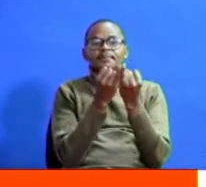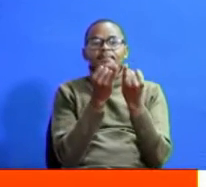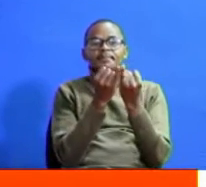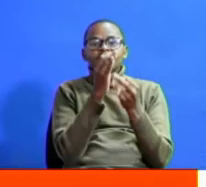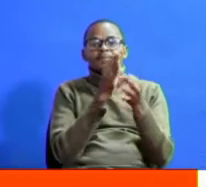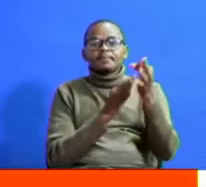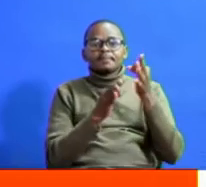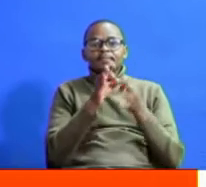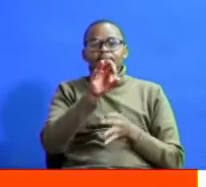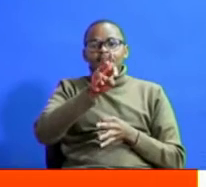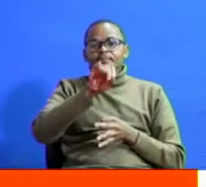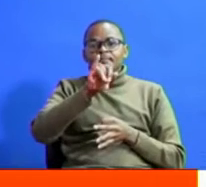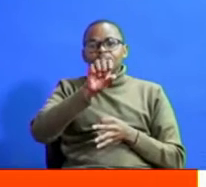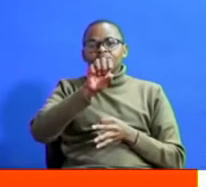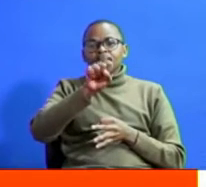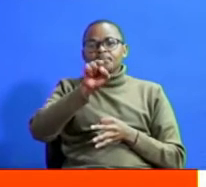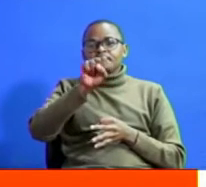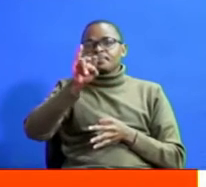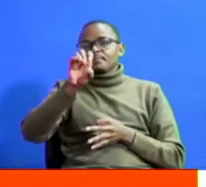Justice Mission,